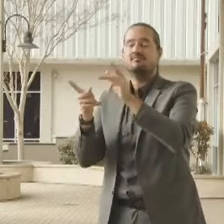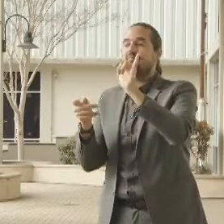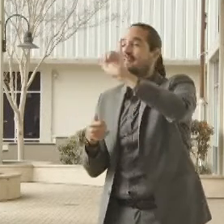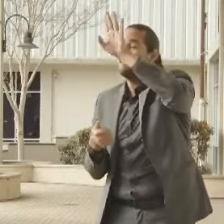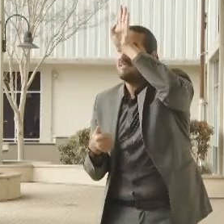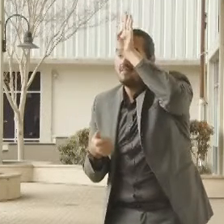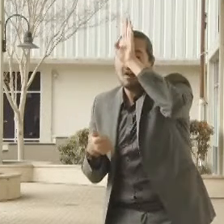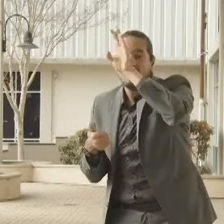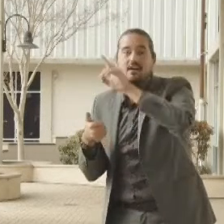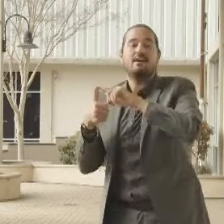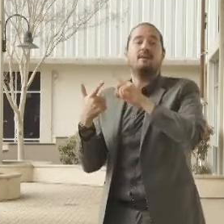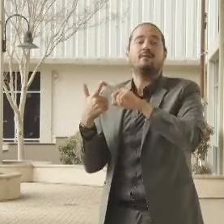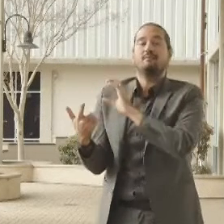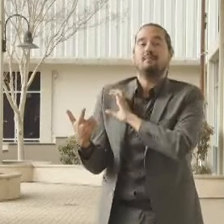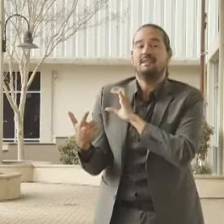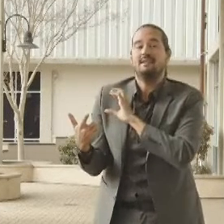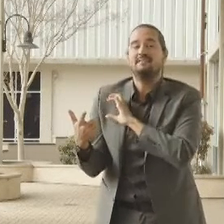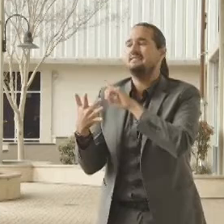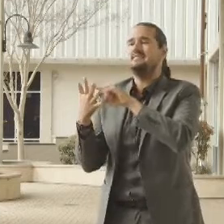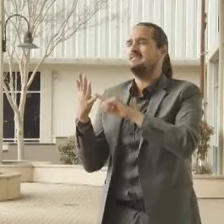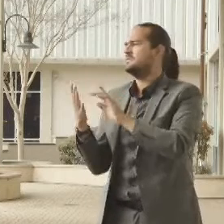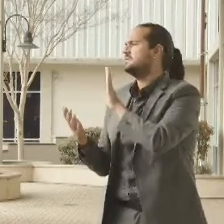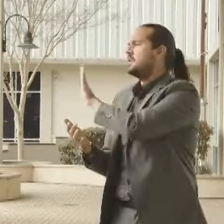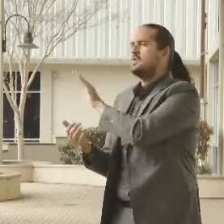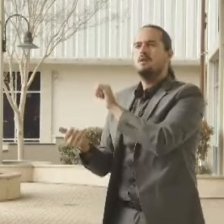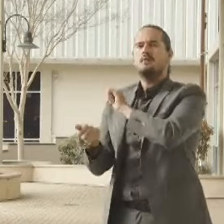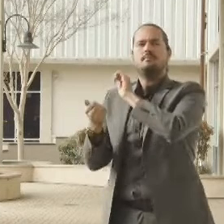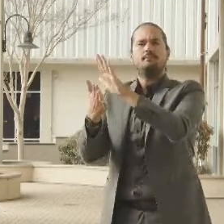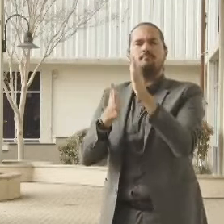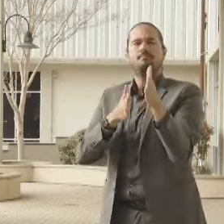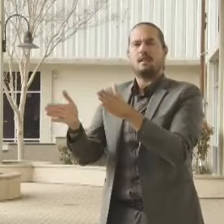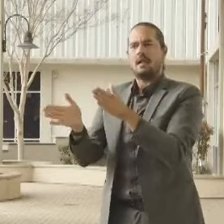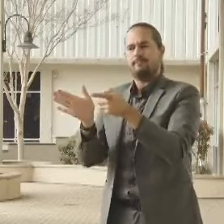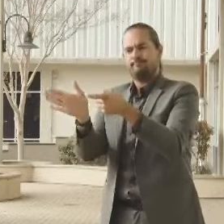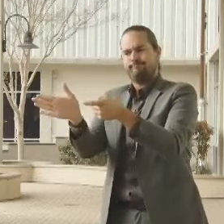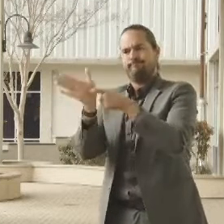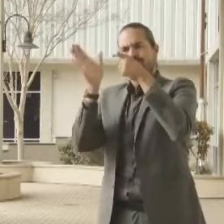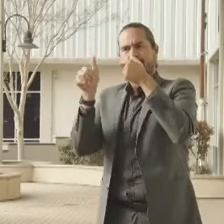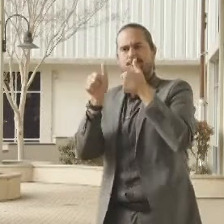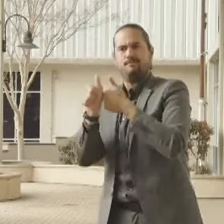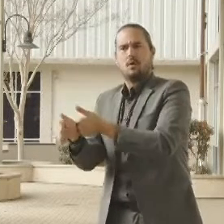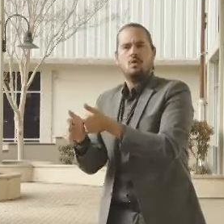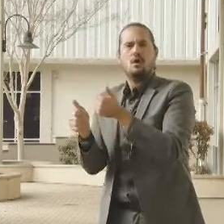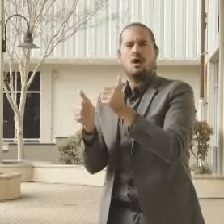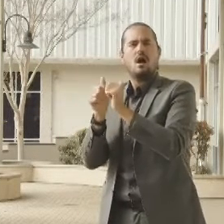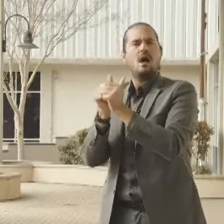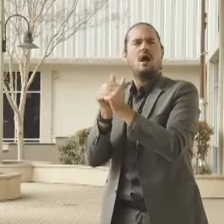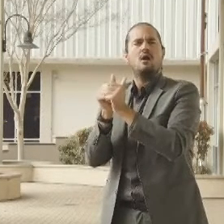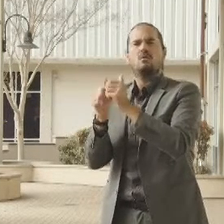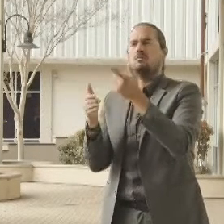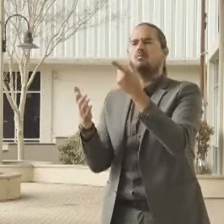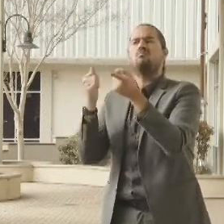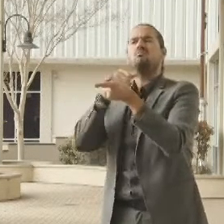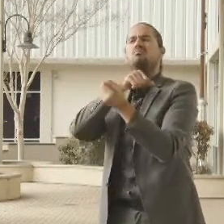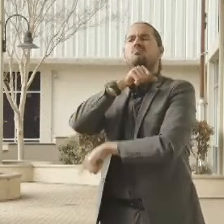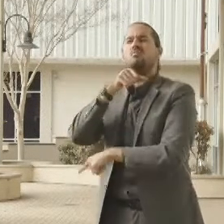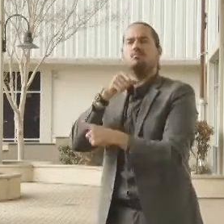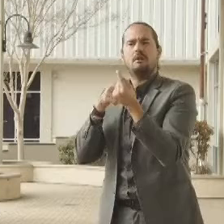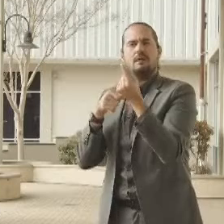plan to enforce that deadline tomorrow, and also what are the consequences for those who don't get it? Sure. So the question is regarding